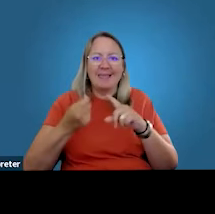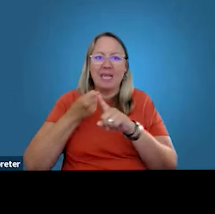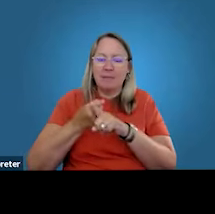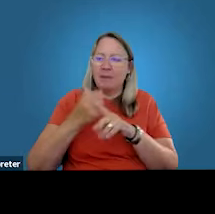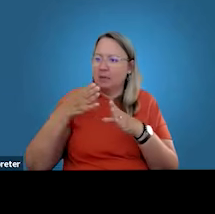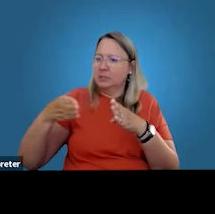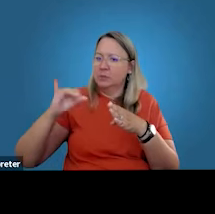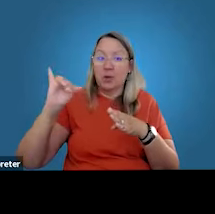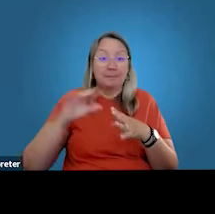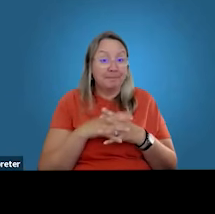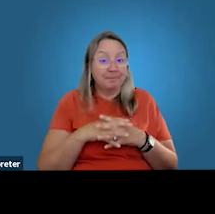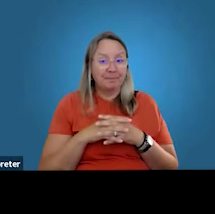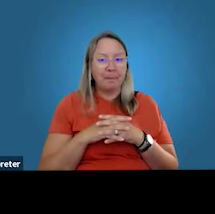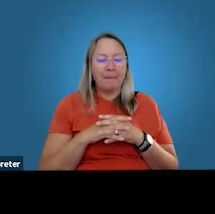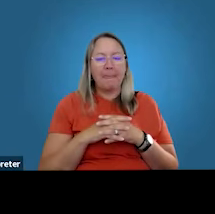finish as well.